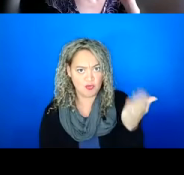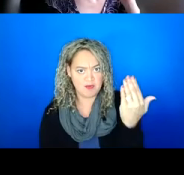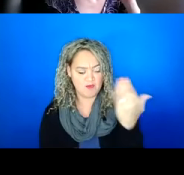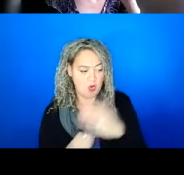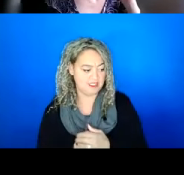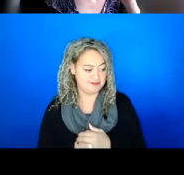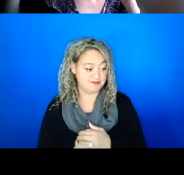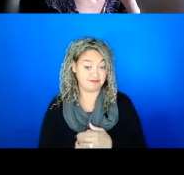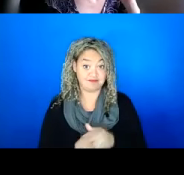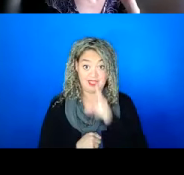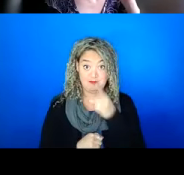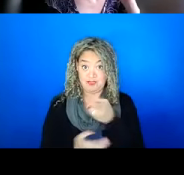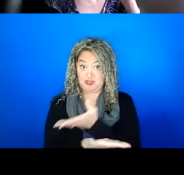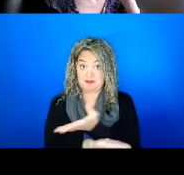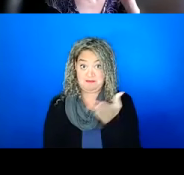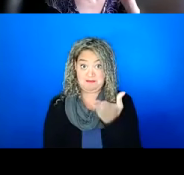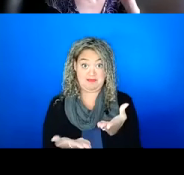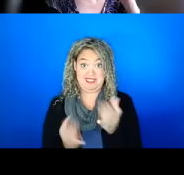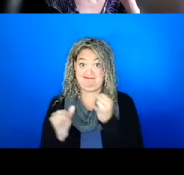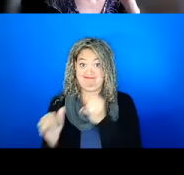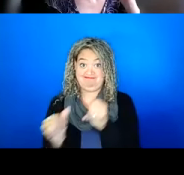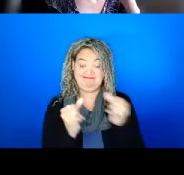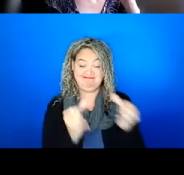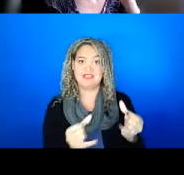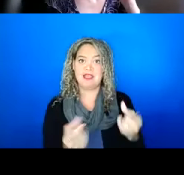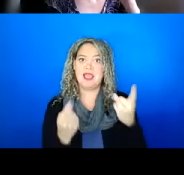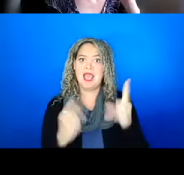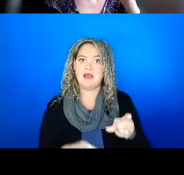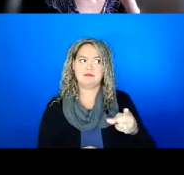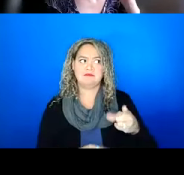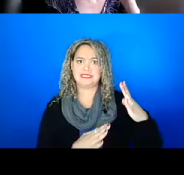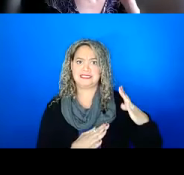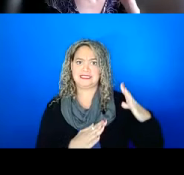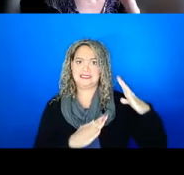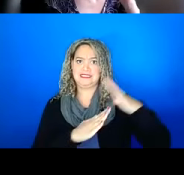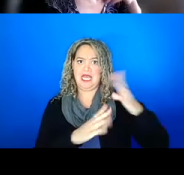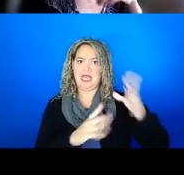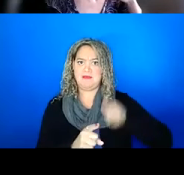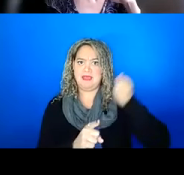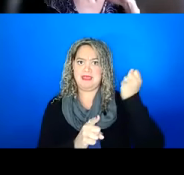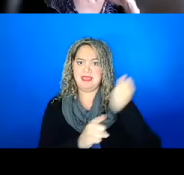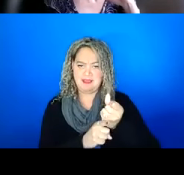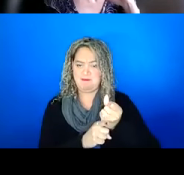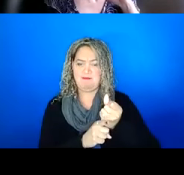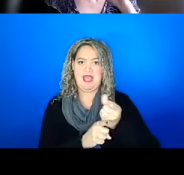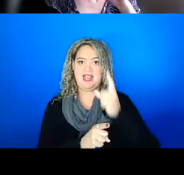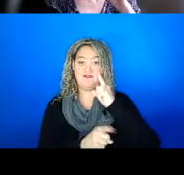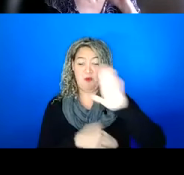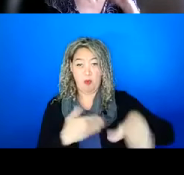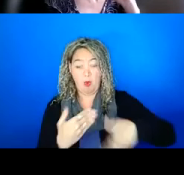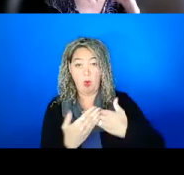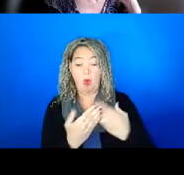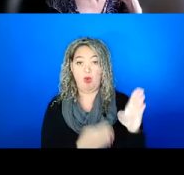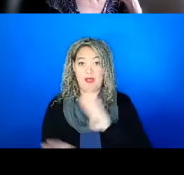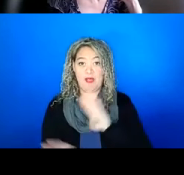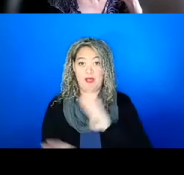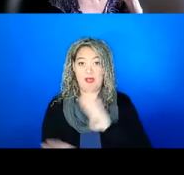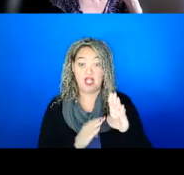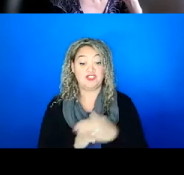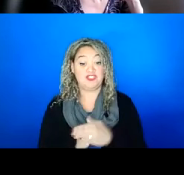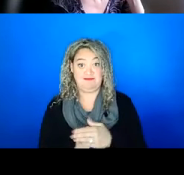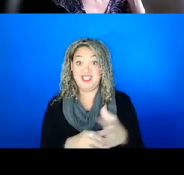bet most of you haven't either. Turns out it's the highest impact factor in all of biology. So get